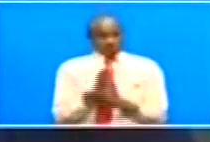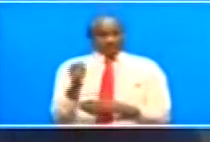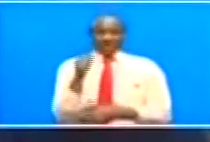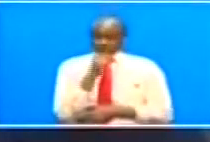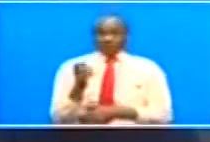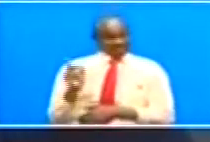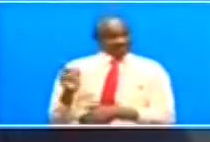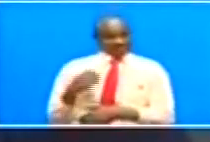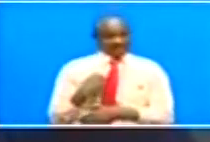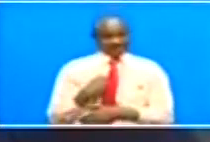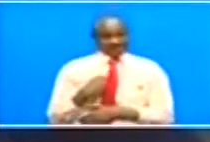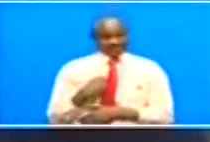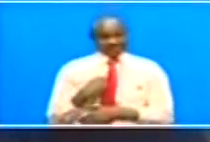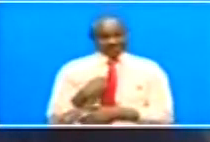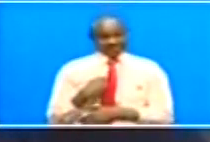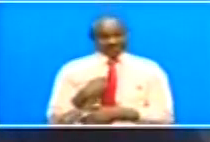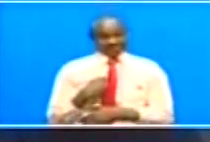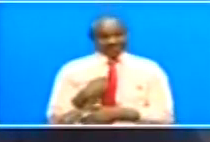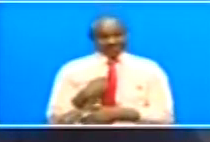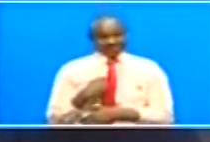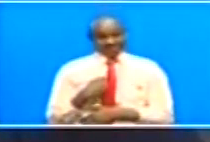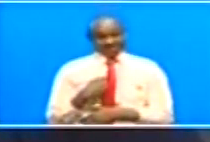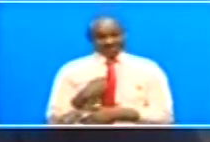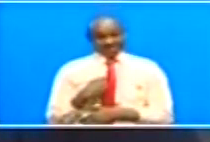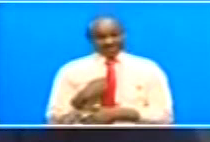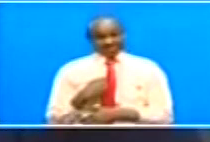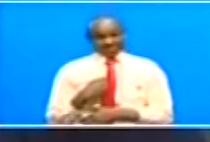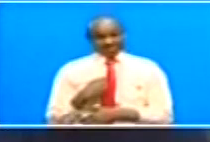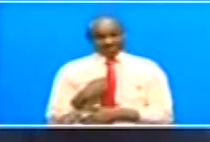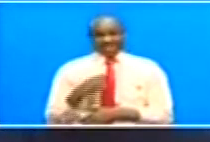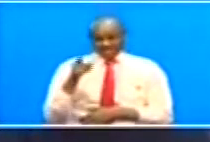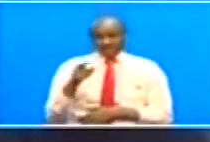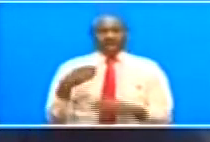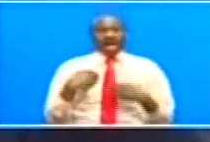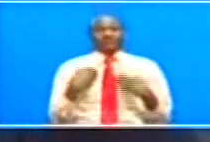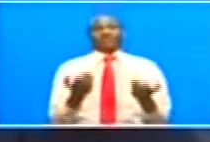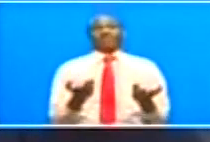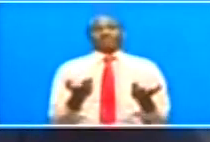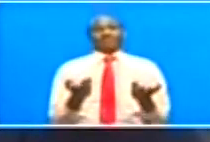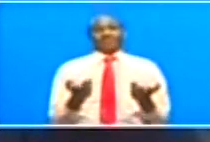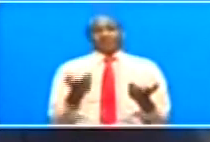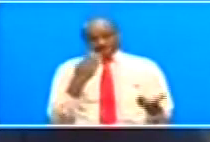it's exchanged a lot of hands. And it had gone to a stage where it